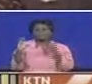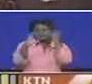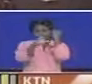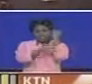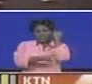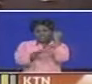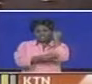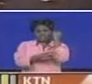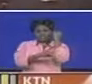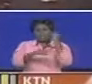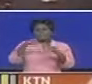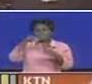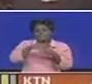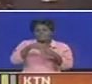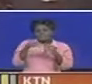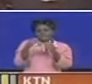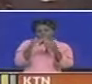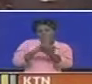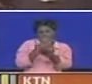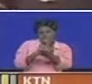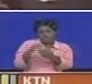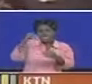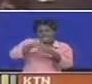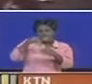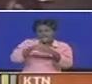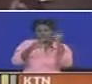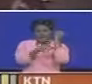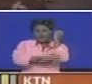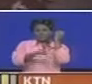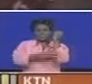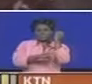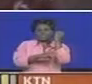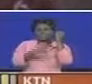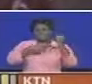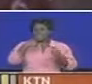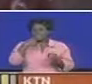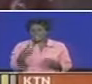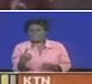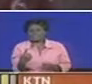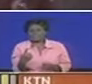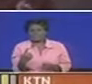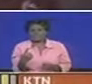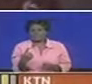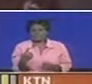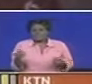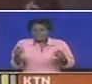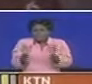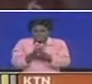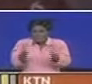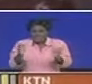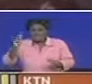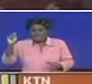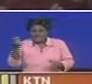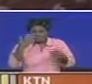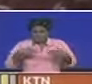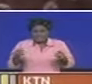middle income country by the year 2030. But as I told my fellow Kenyans in